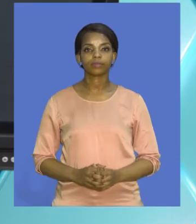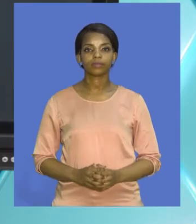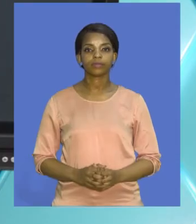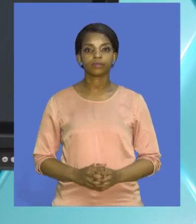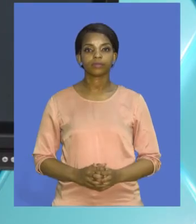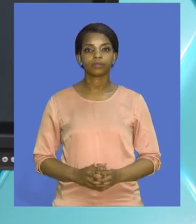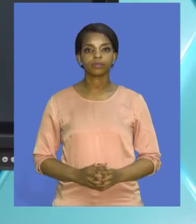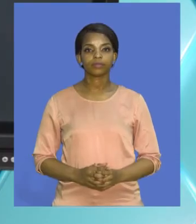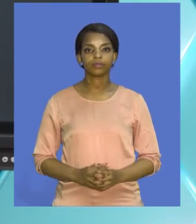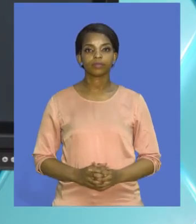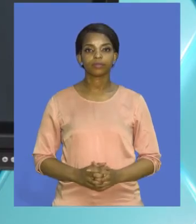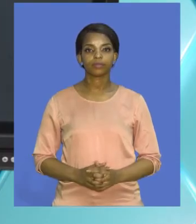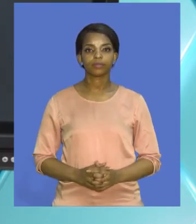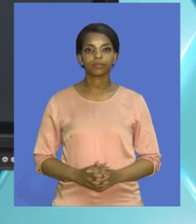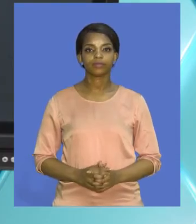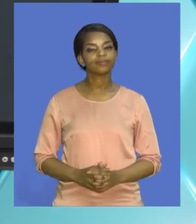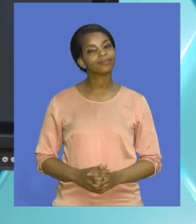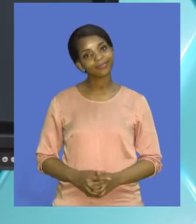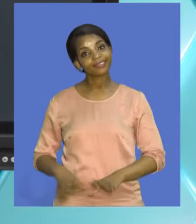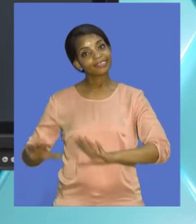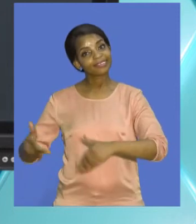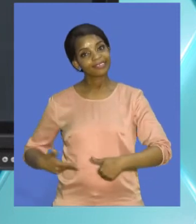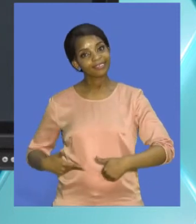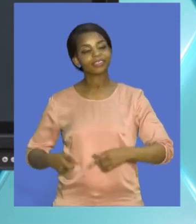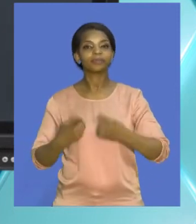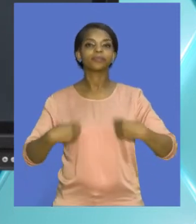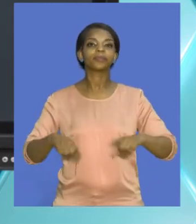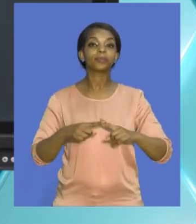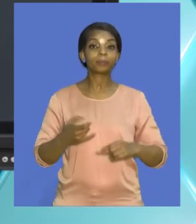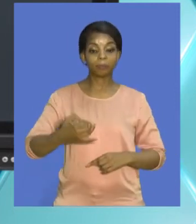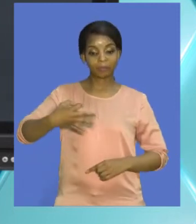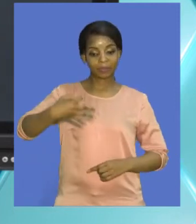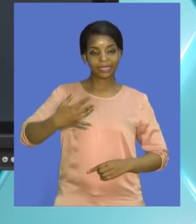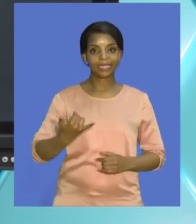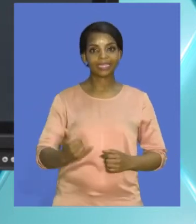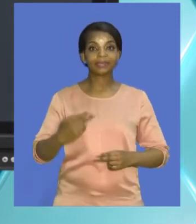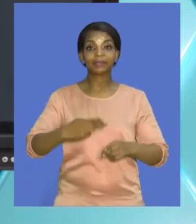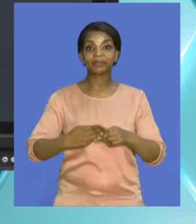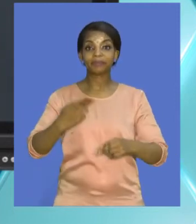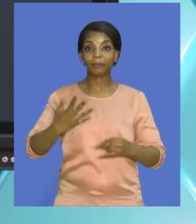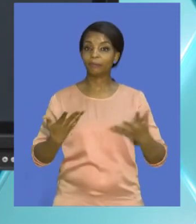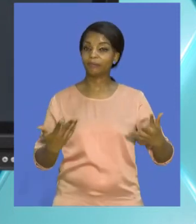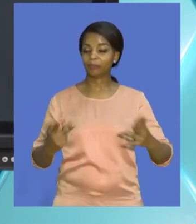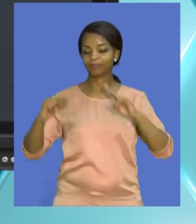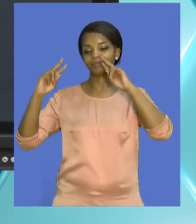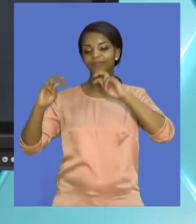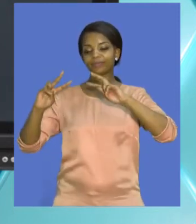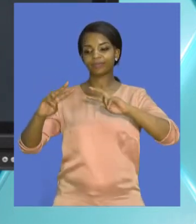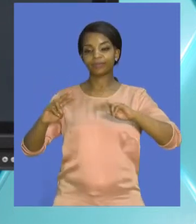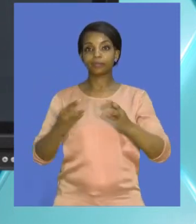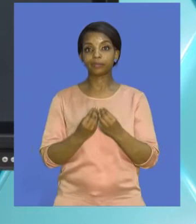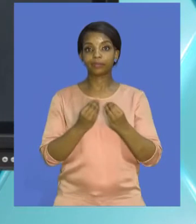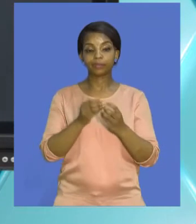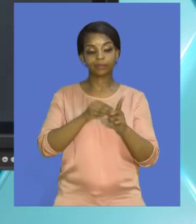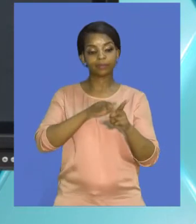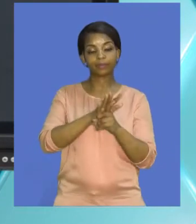Welcome back to our third and final segment of, investigating the factors that affect the magnitude of the electrostatic force between any